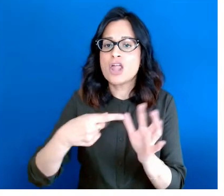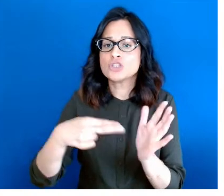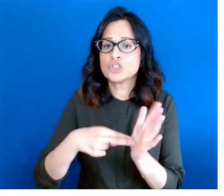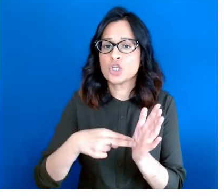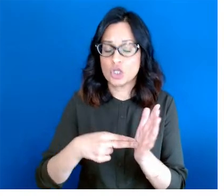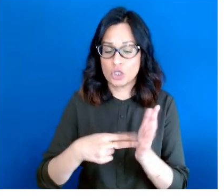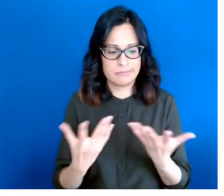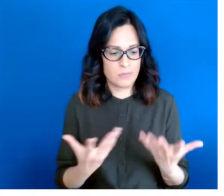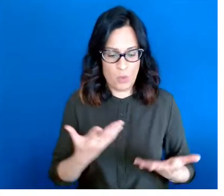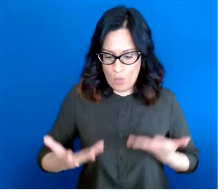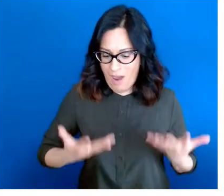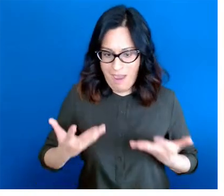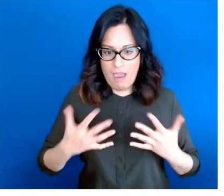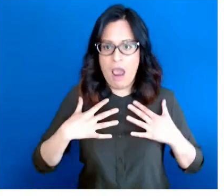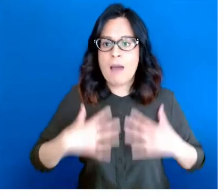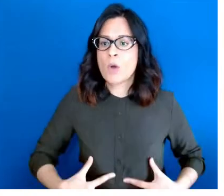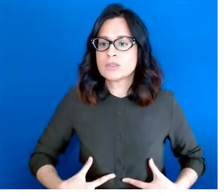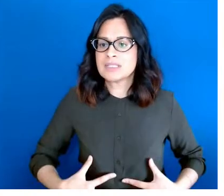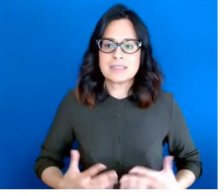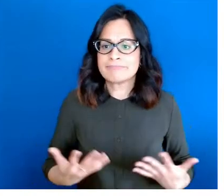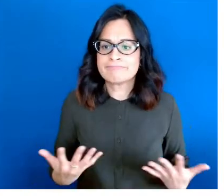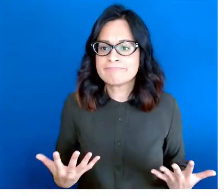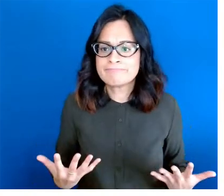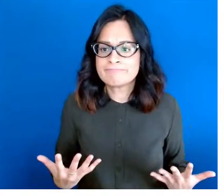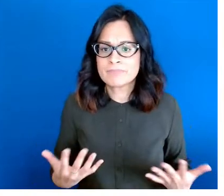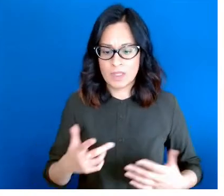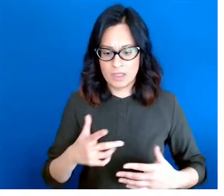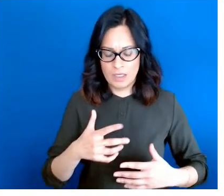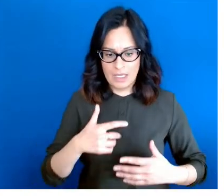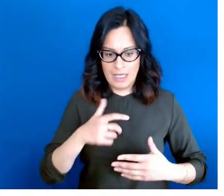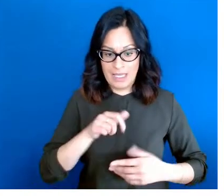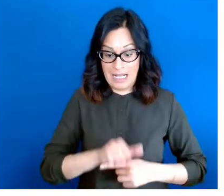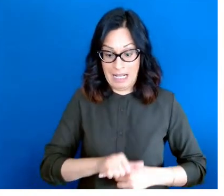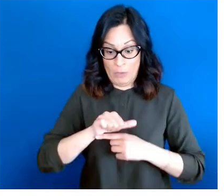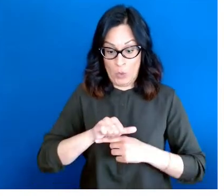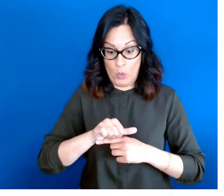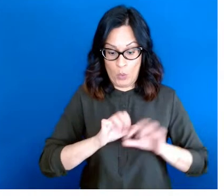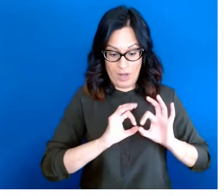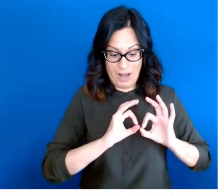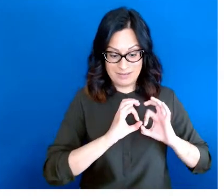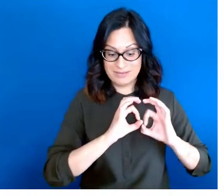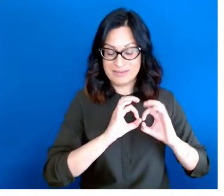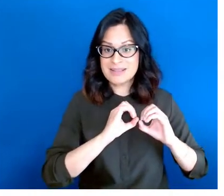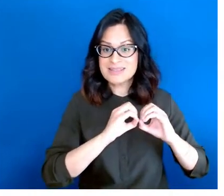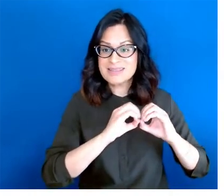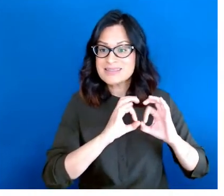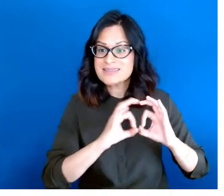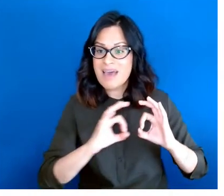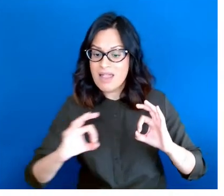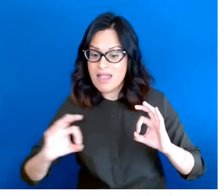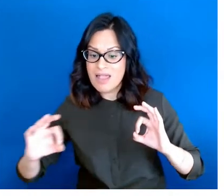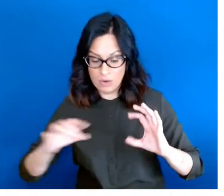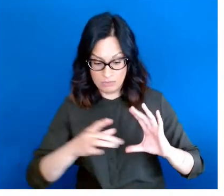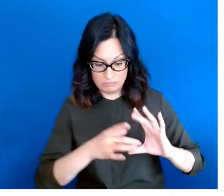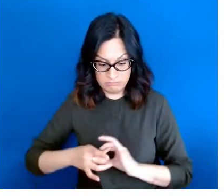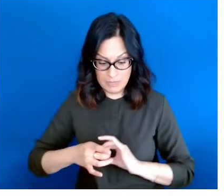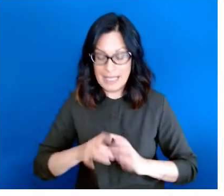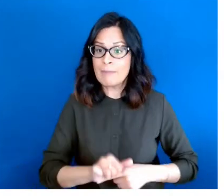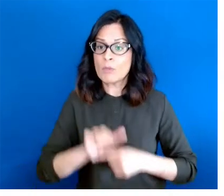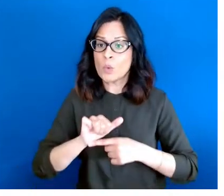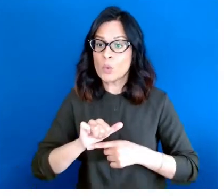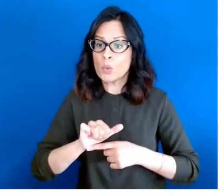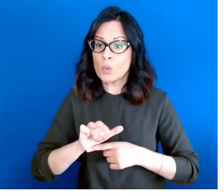body where the immune system and the cells that present allergens to the immune system are